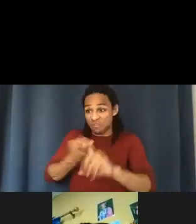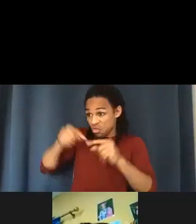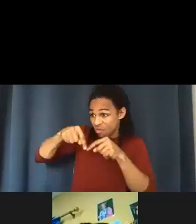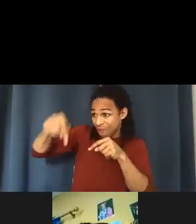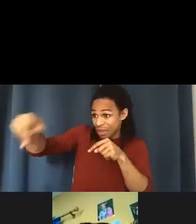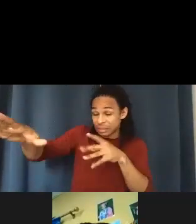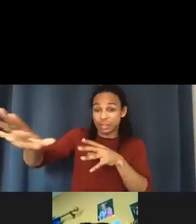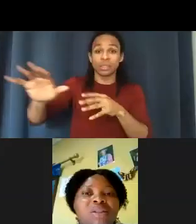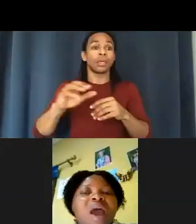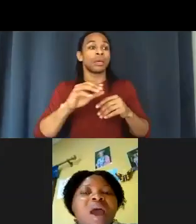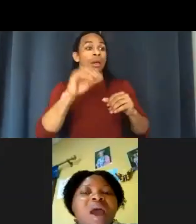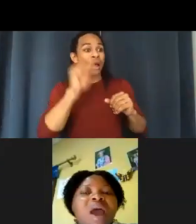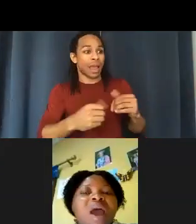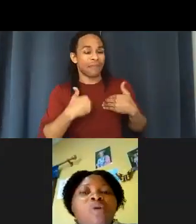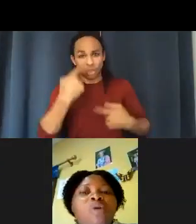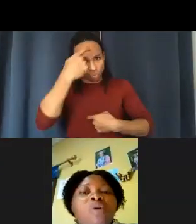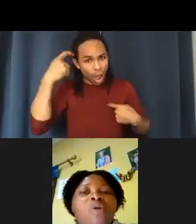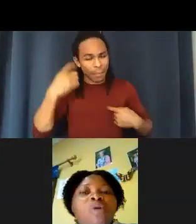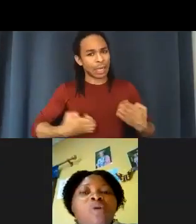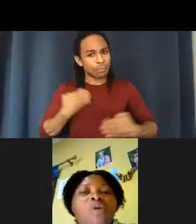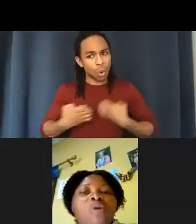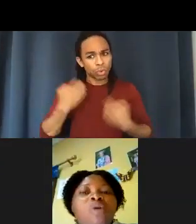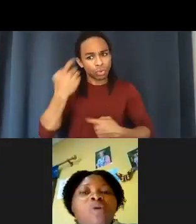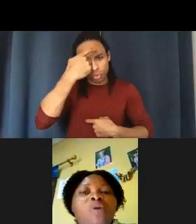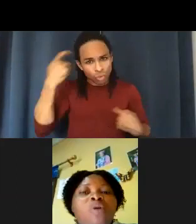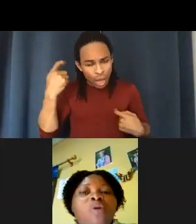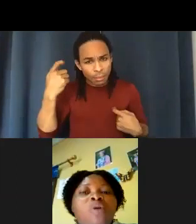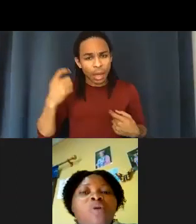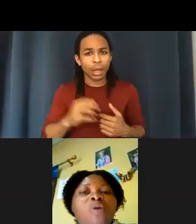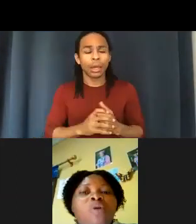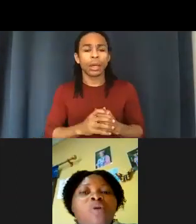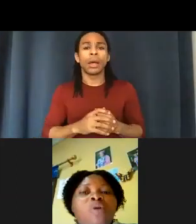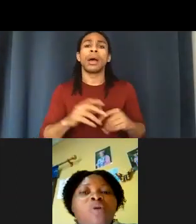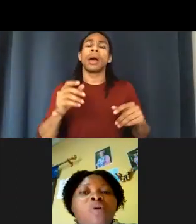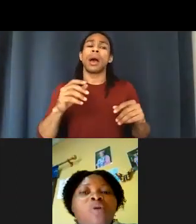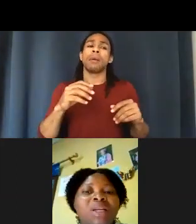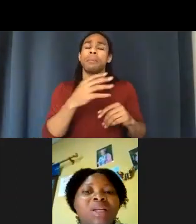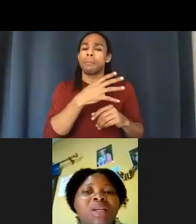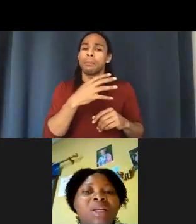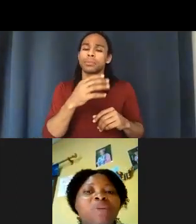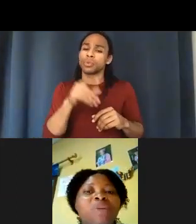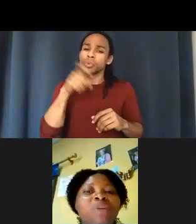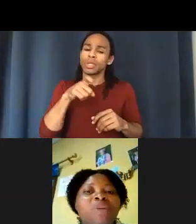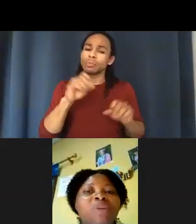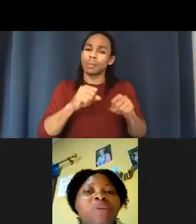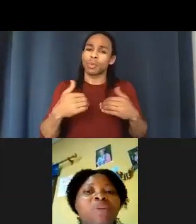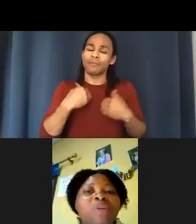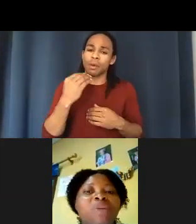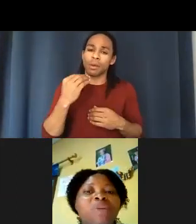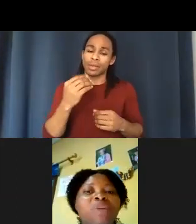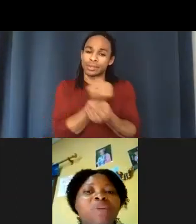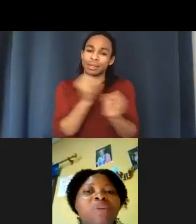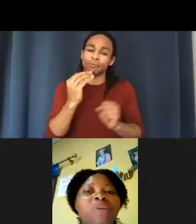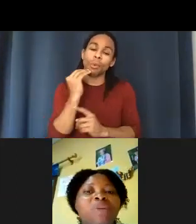overcome the virus and come home only to be faced with issues of stigma, the society that you once called your